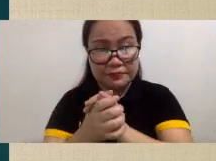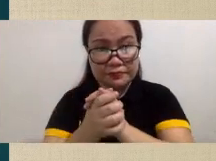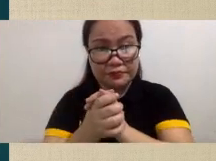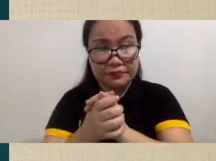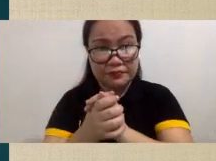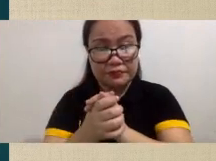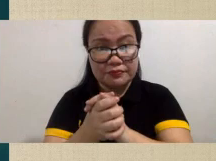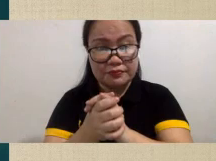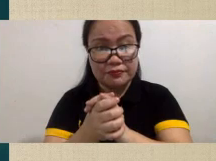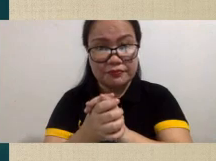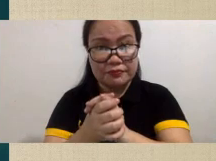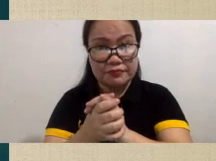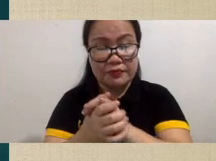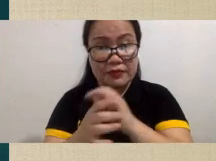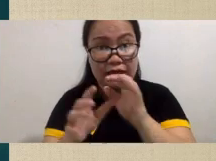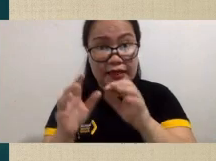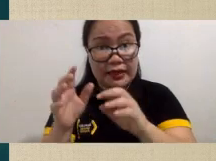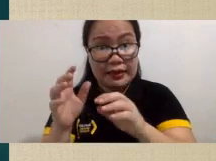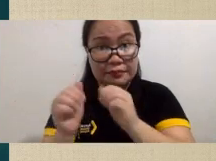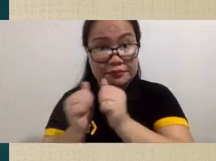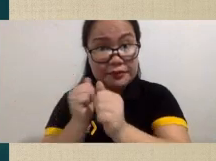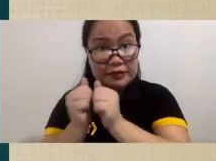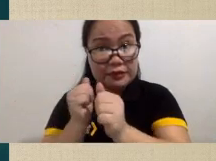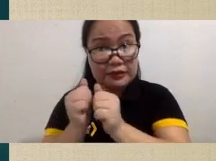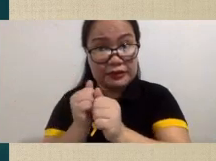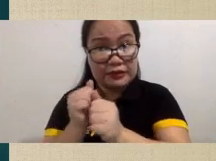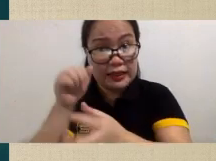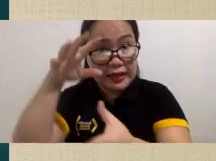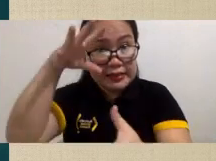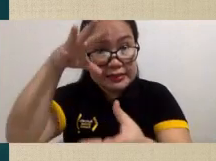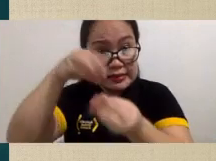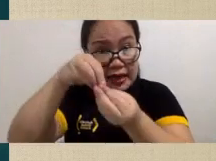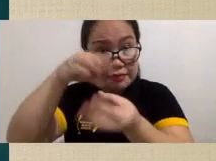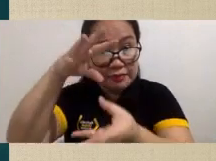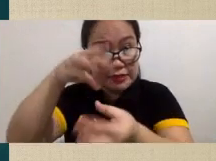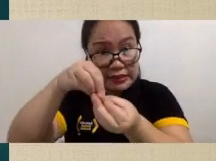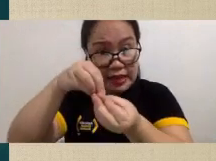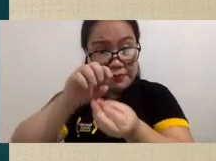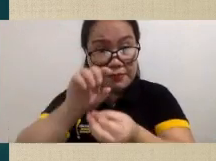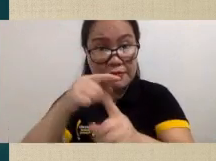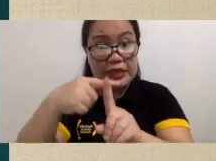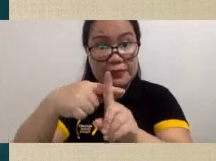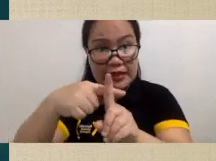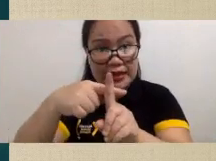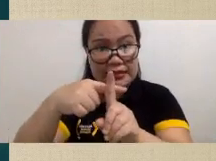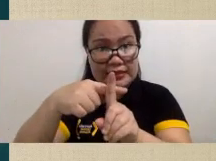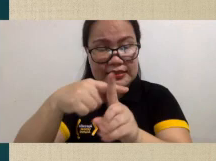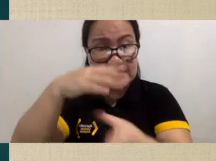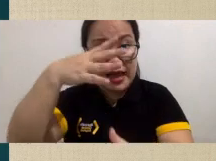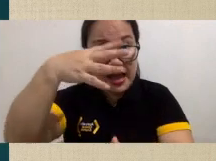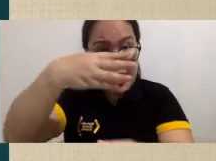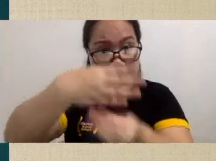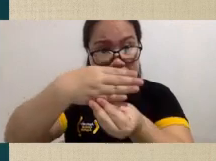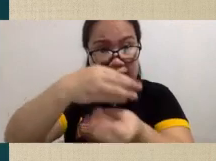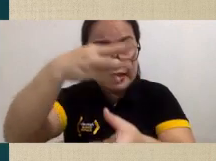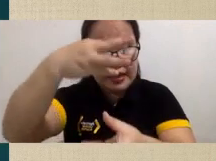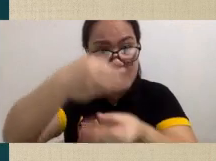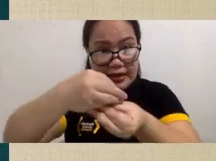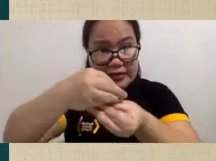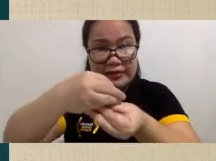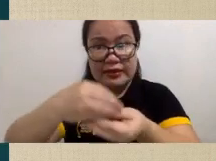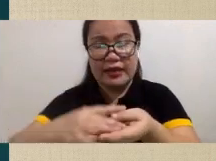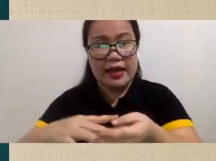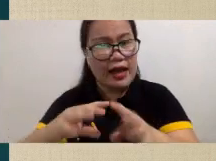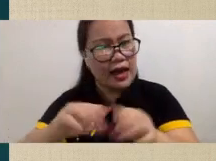given, okay, so ibig sabihin sum of two cubes siya because of this. So, paano natin siya